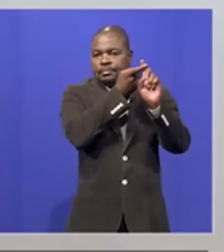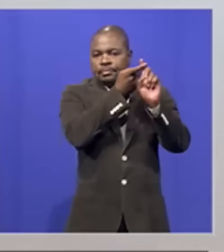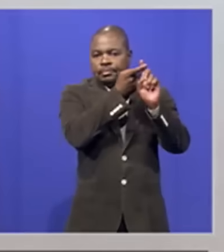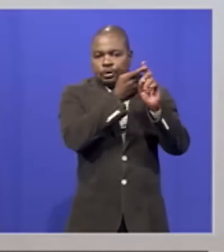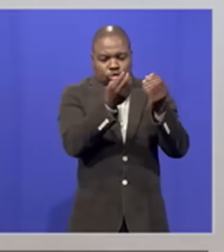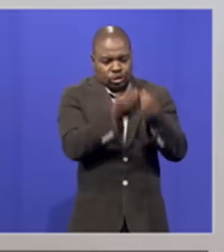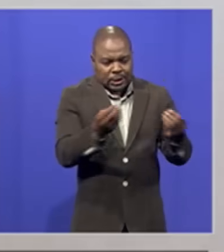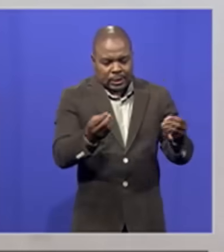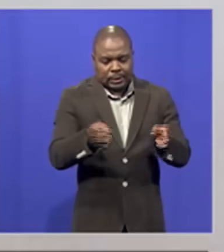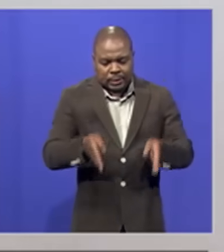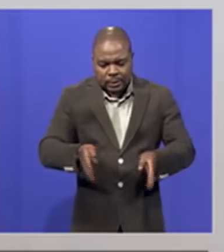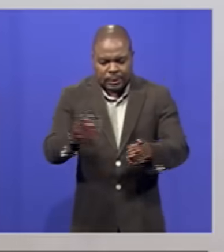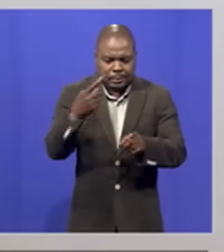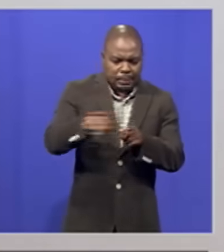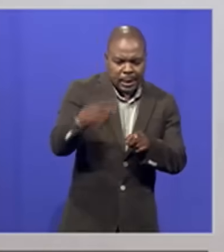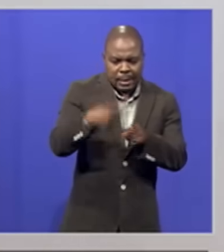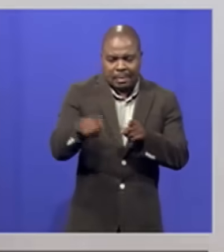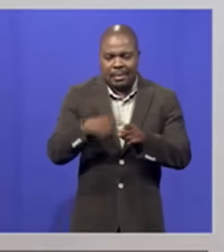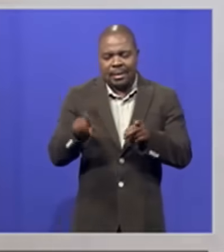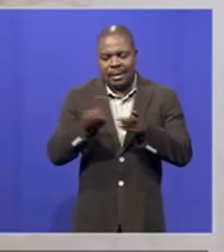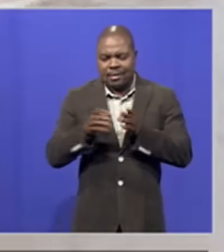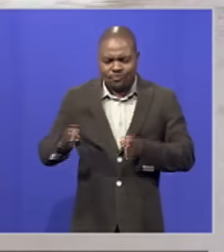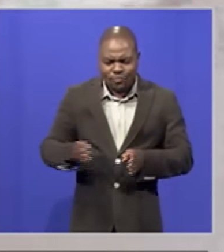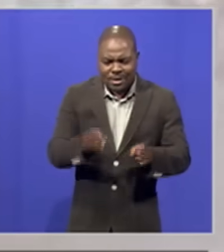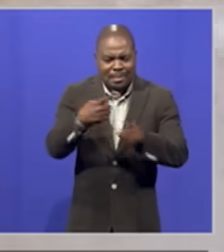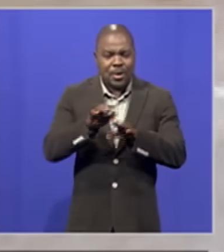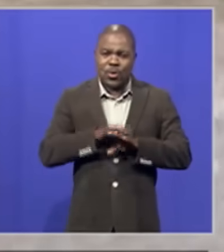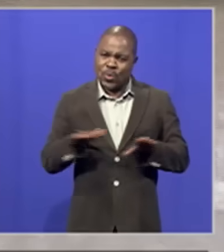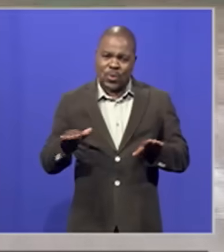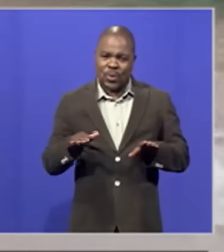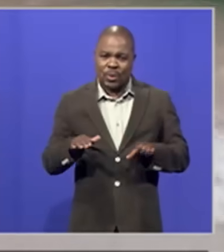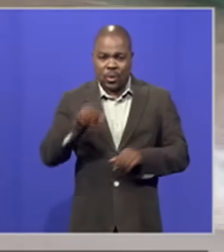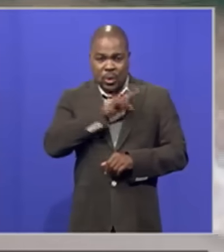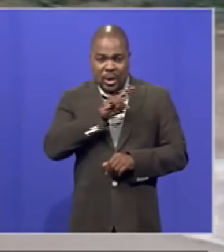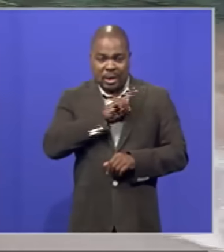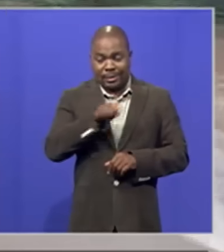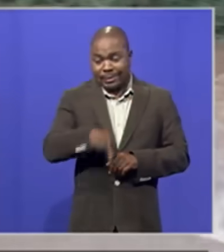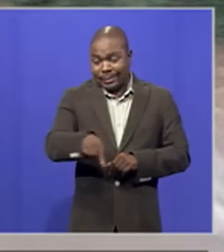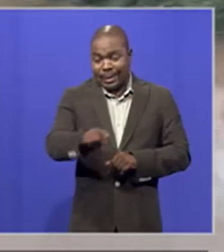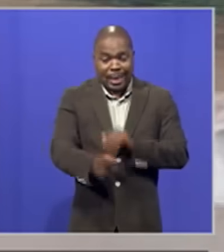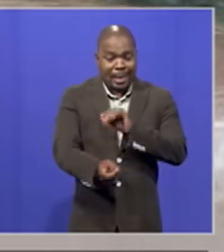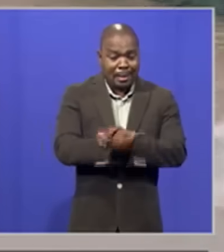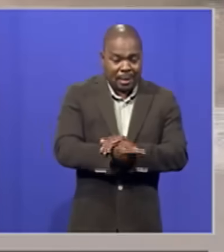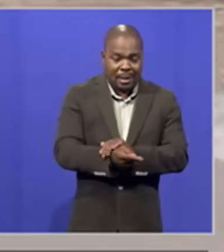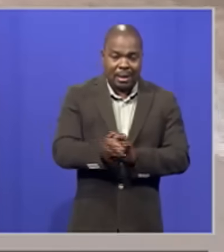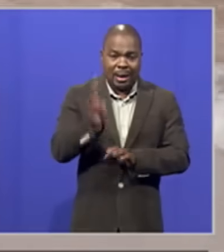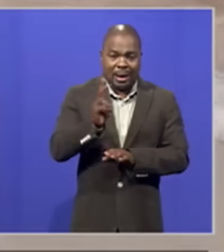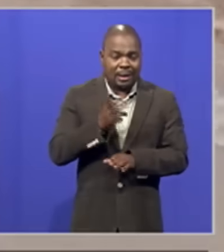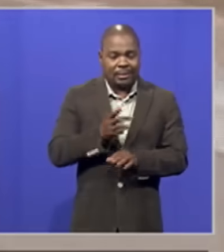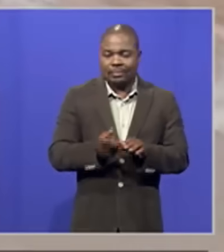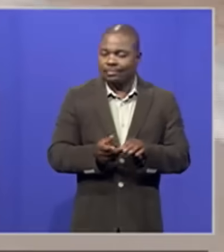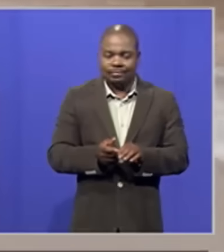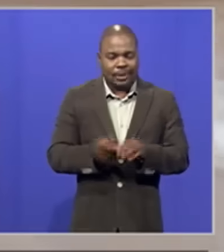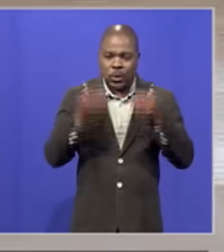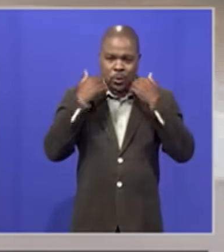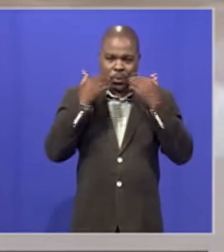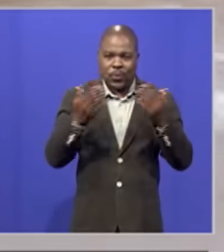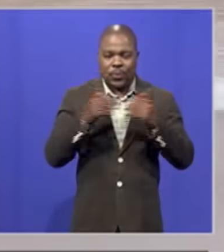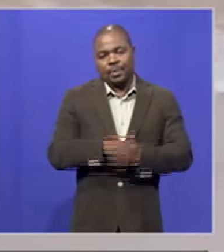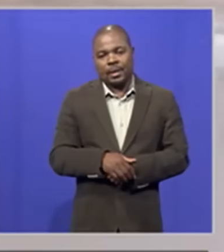seke ba ralokela mebileng ba ralokela le mo dinokeng ka gore a re nyake go tla go ba le dipego tše le gore a di